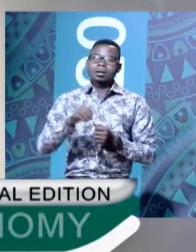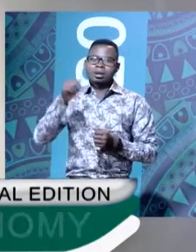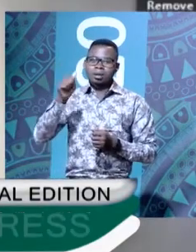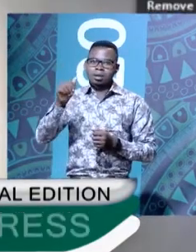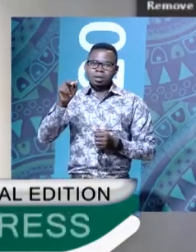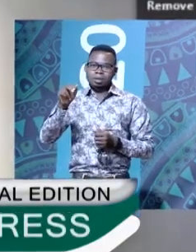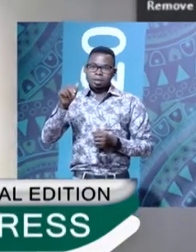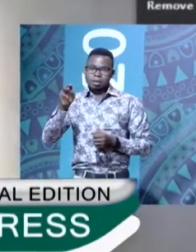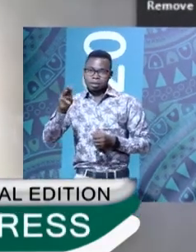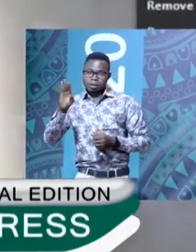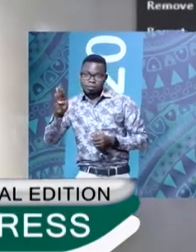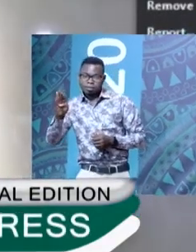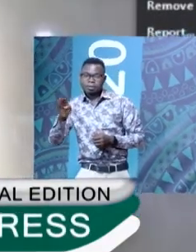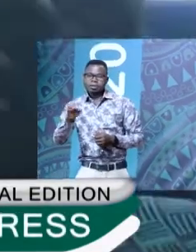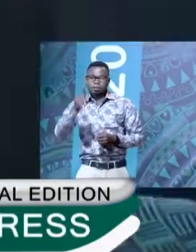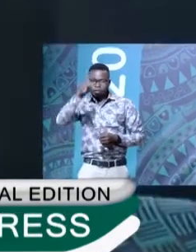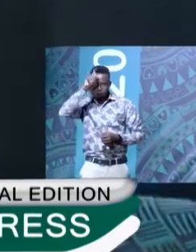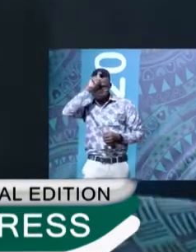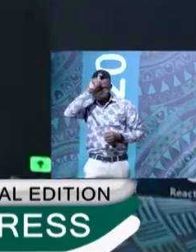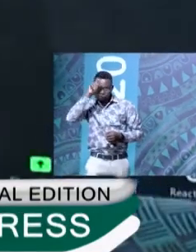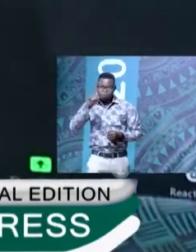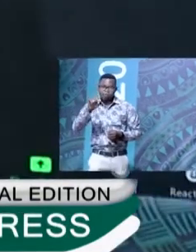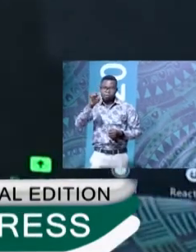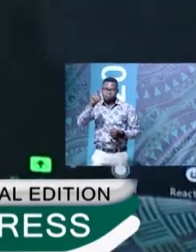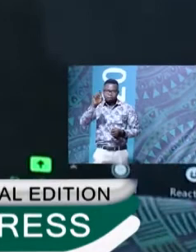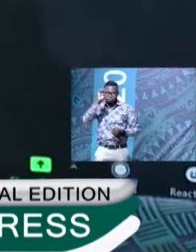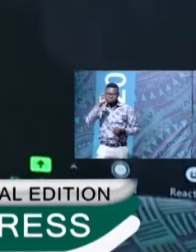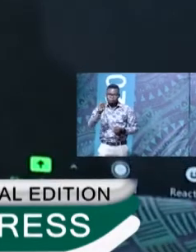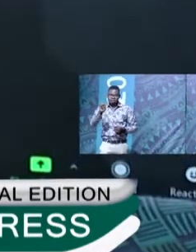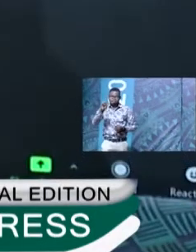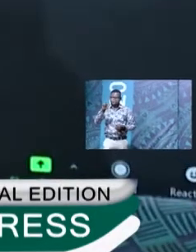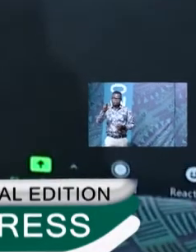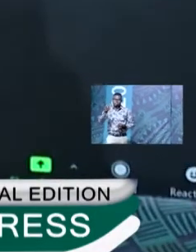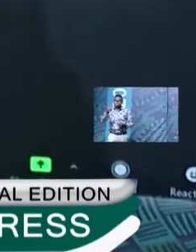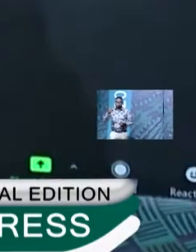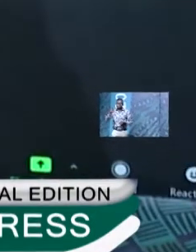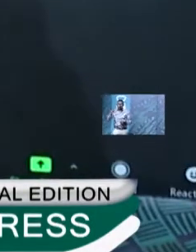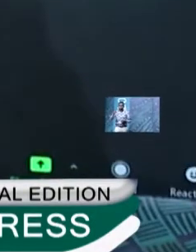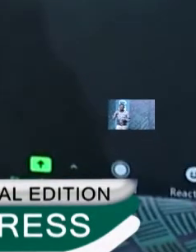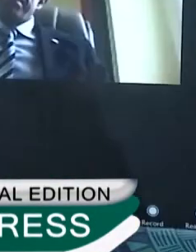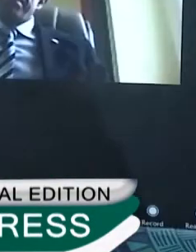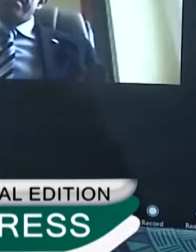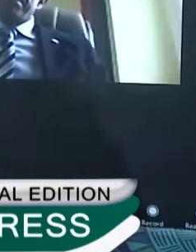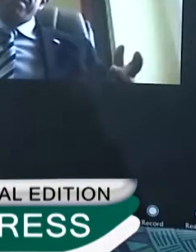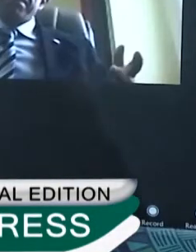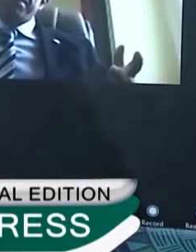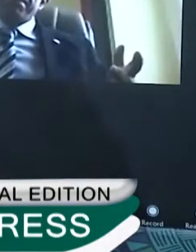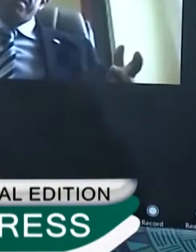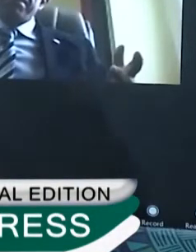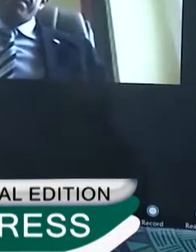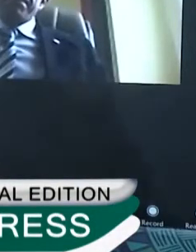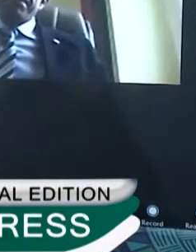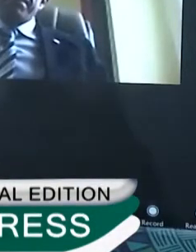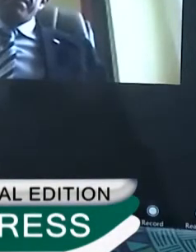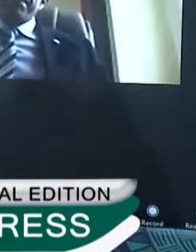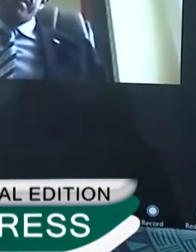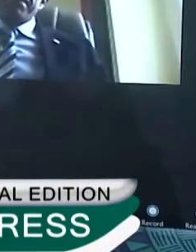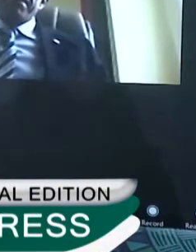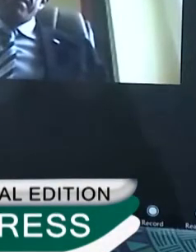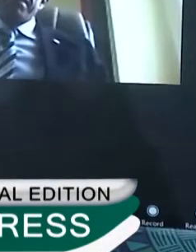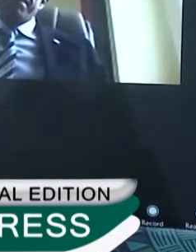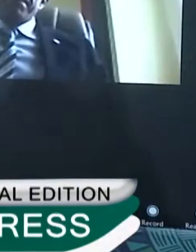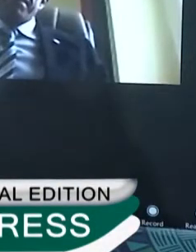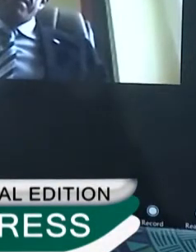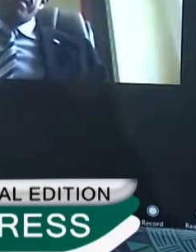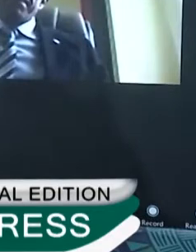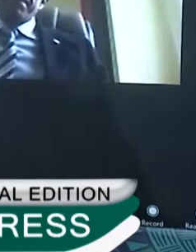Nigeria. I asked the question earlier. I can see him now. Yes, Ambassador. Okay, I asked